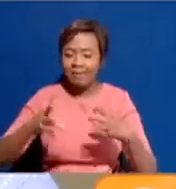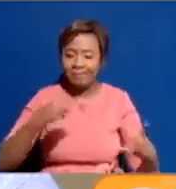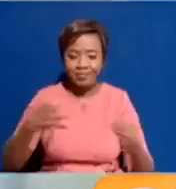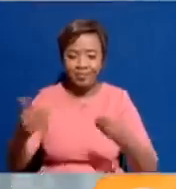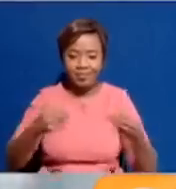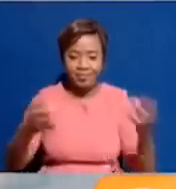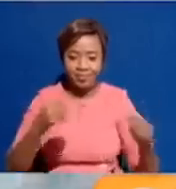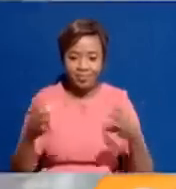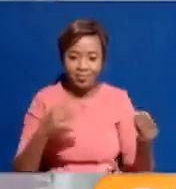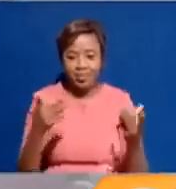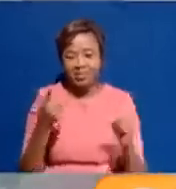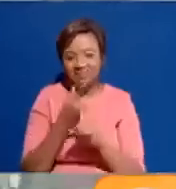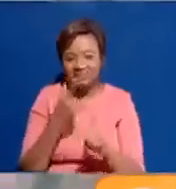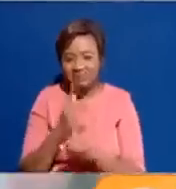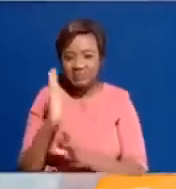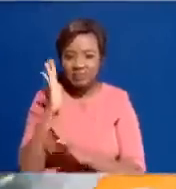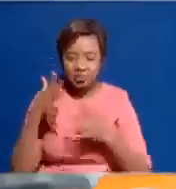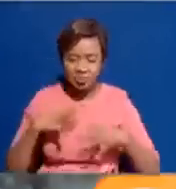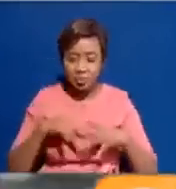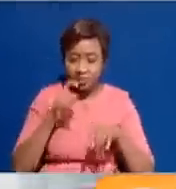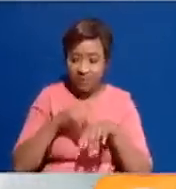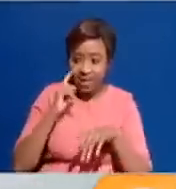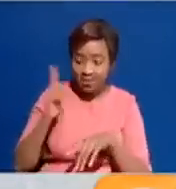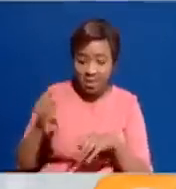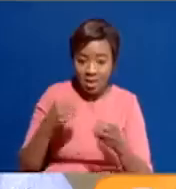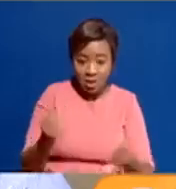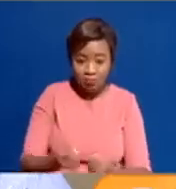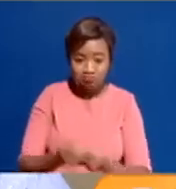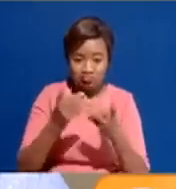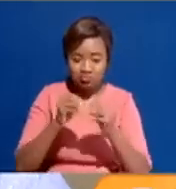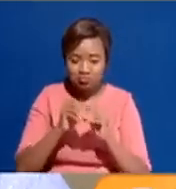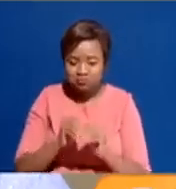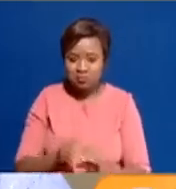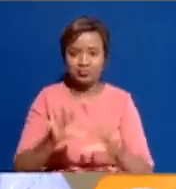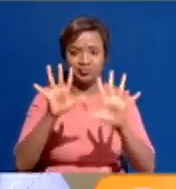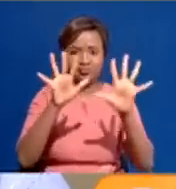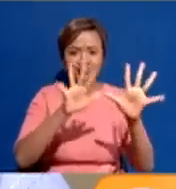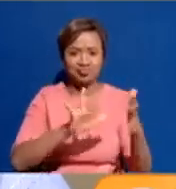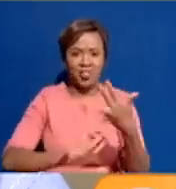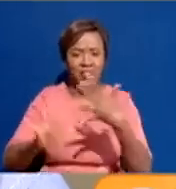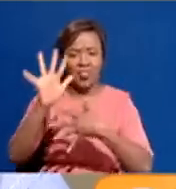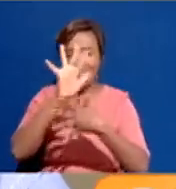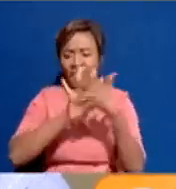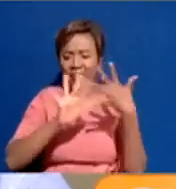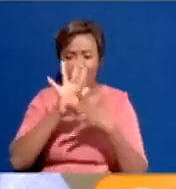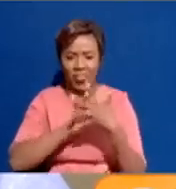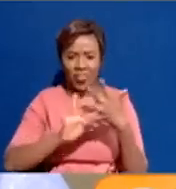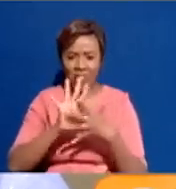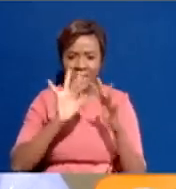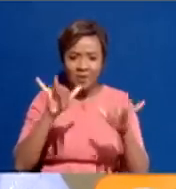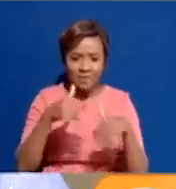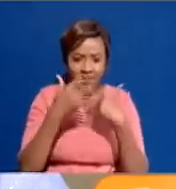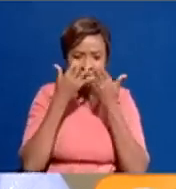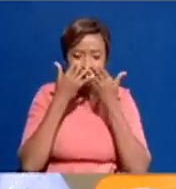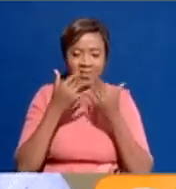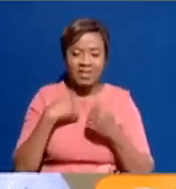security firms. When the tear gas is lobbed and the particles are dispersed in the air, then they'll usually tend to irritate what you call your